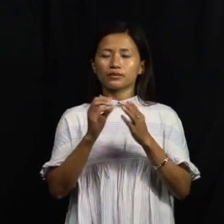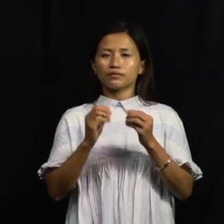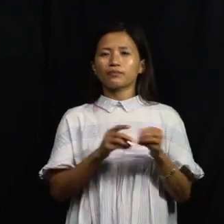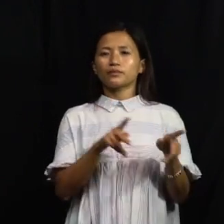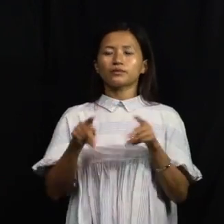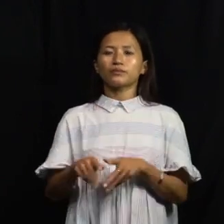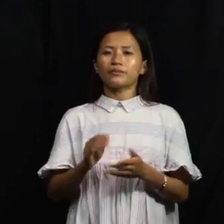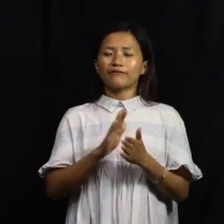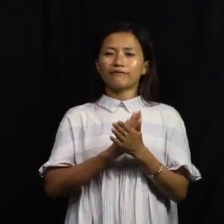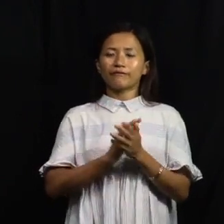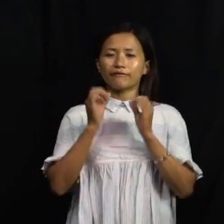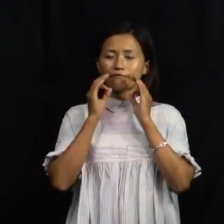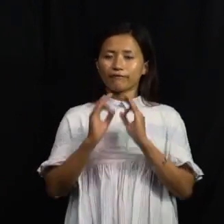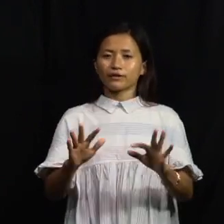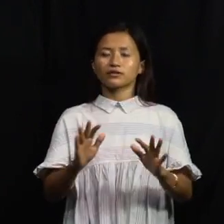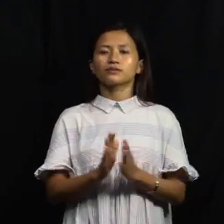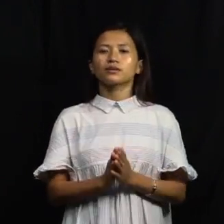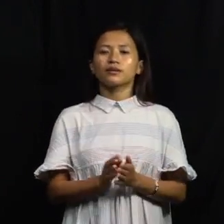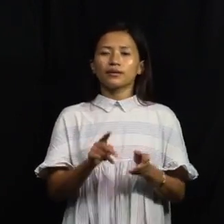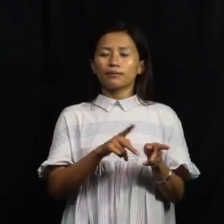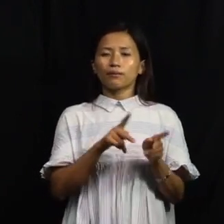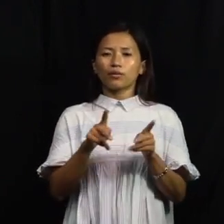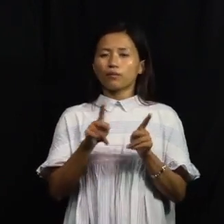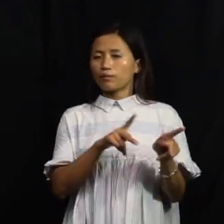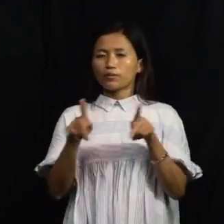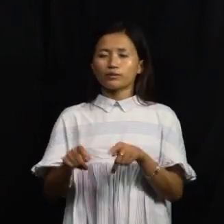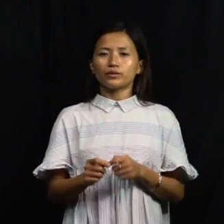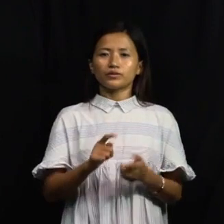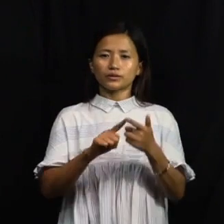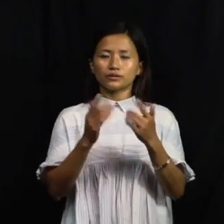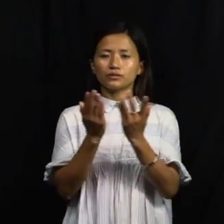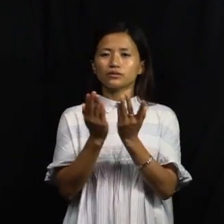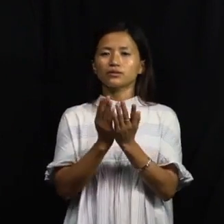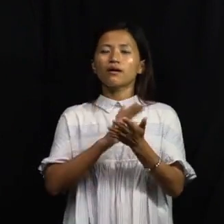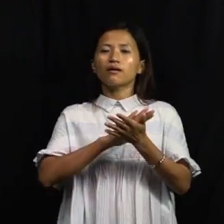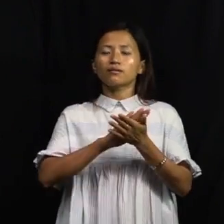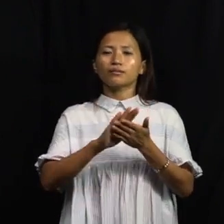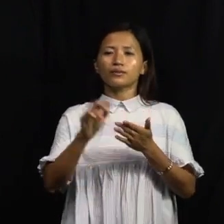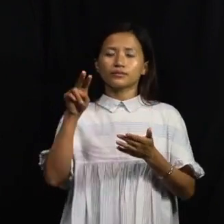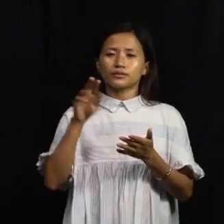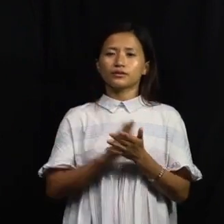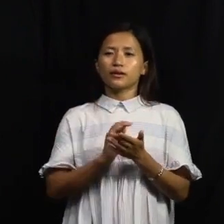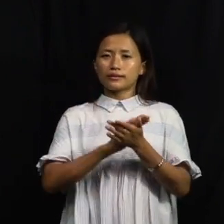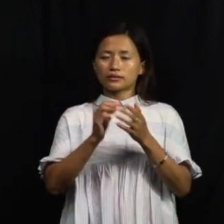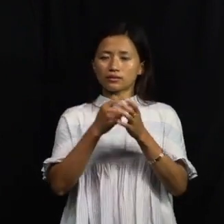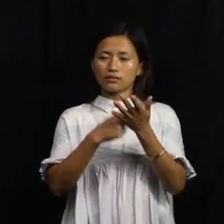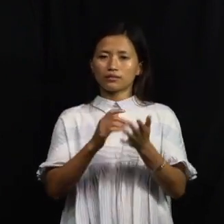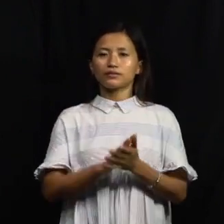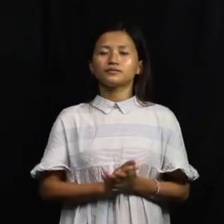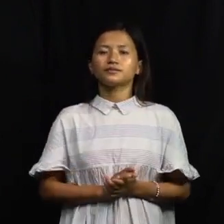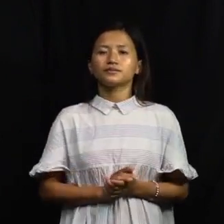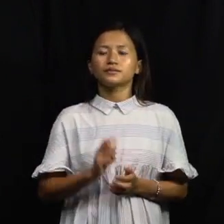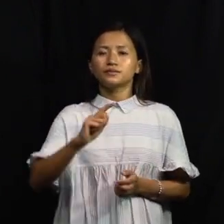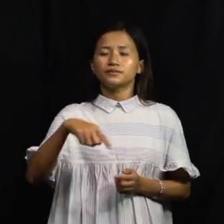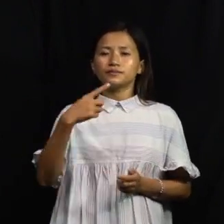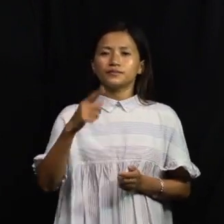perfectly by getting proper education. So that is mean by harmonious development. Okay, and the next one